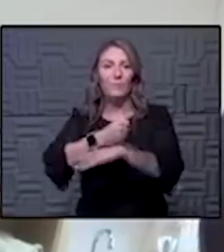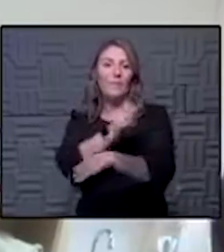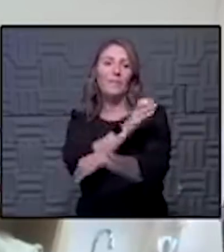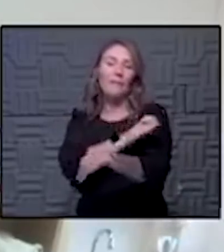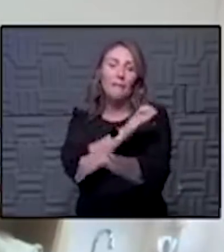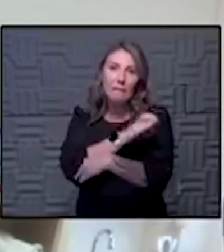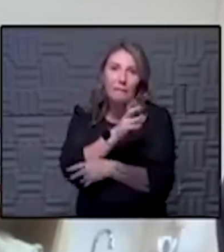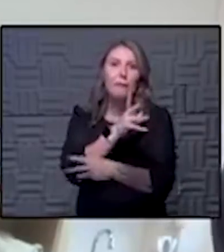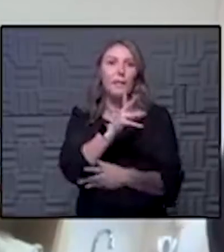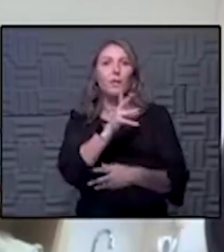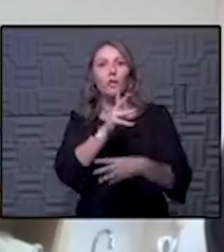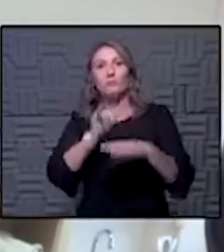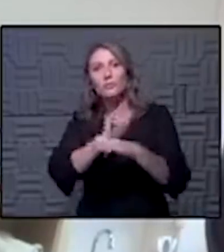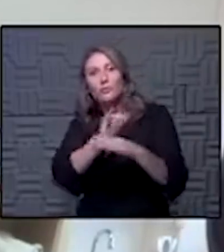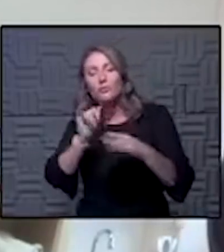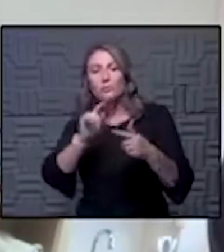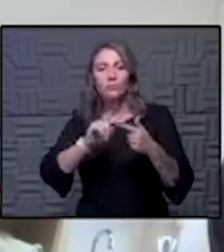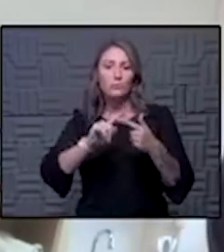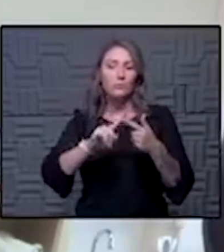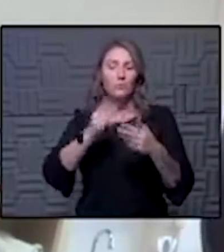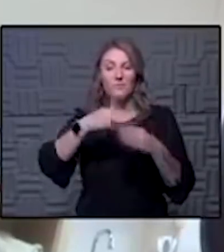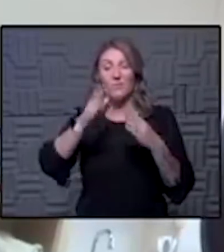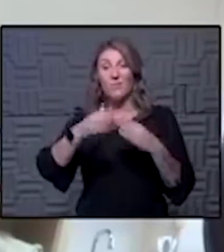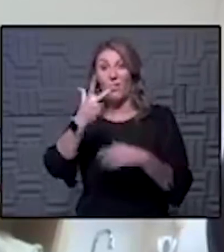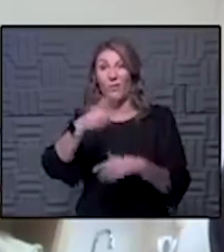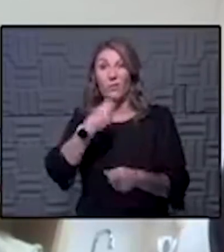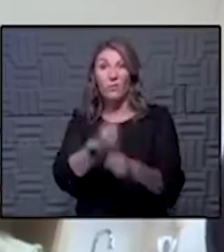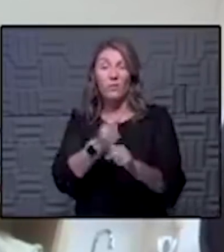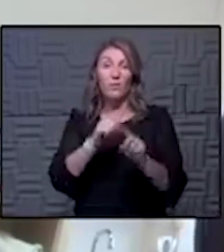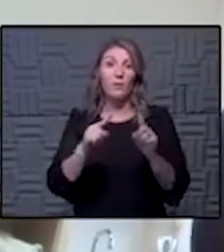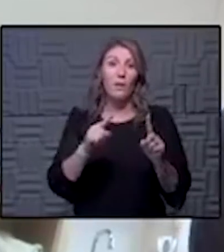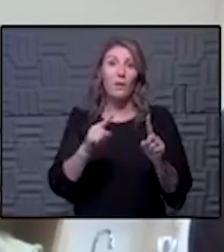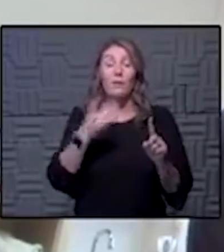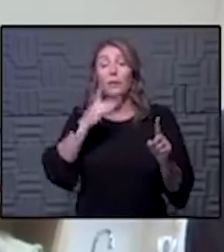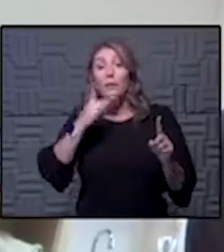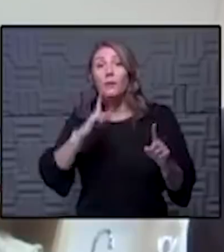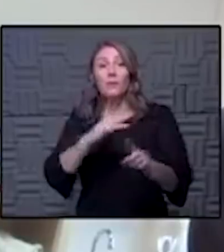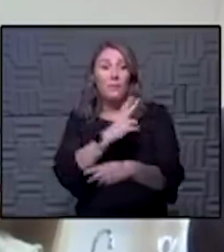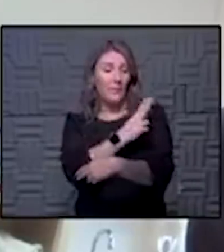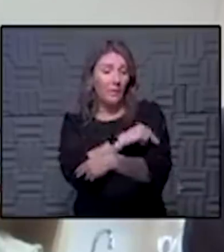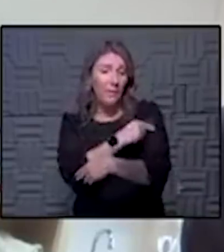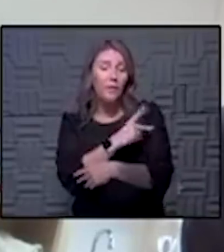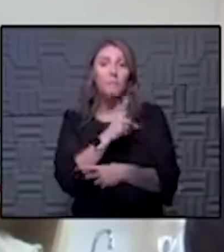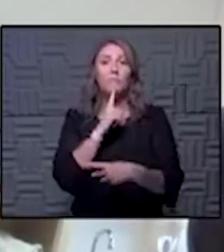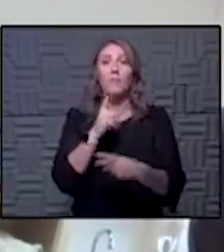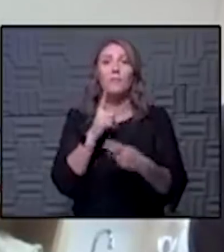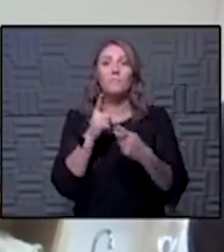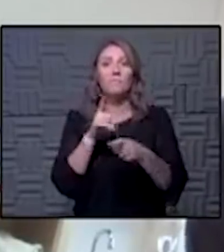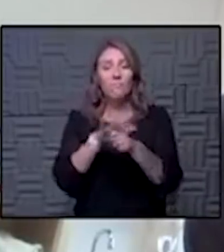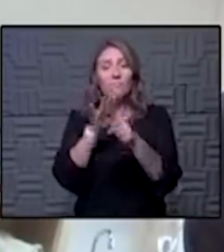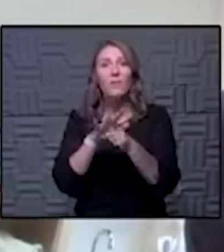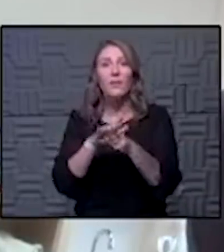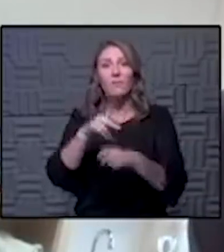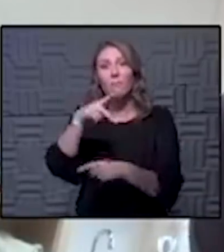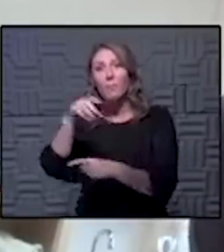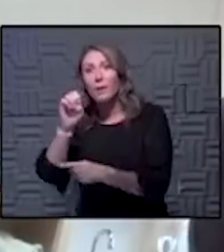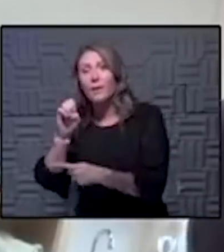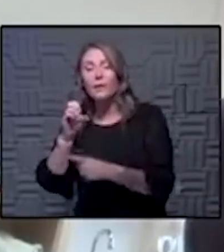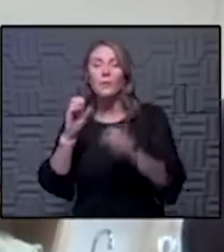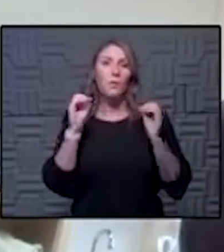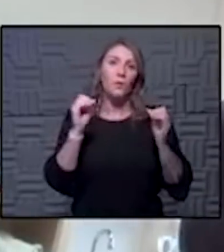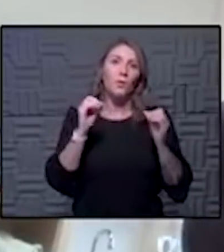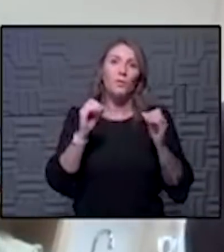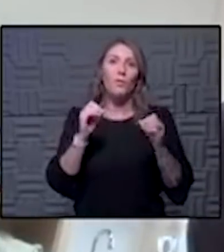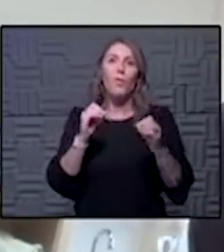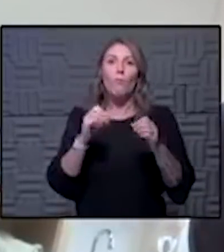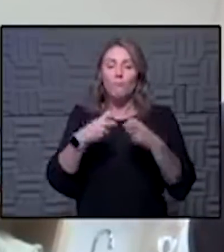clerkships in the end of third year, but fortunately our hospitals have sufficient protective equipment and they don't see any problem with our learners being there.